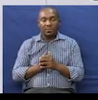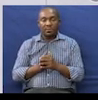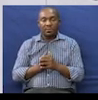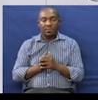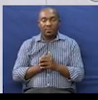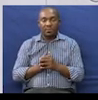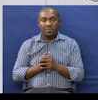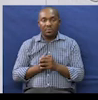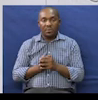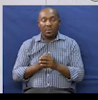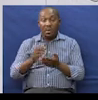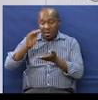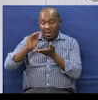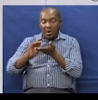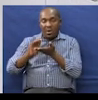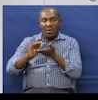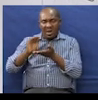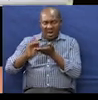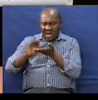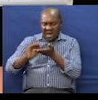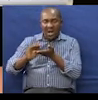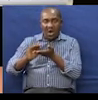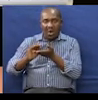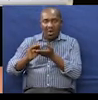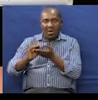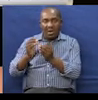of political development.